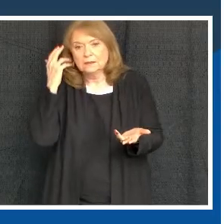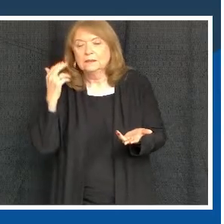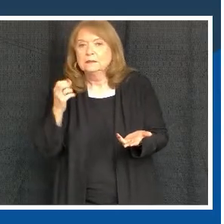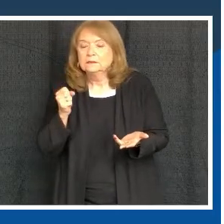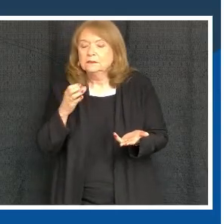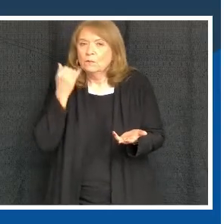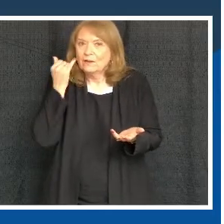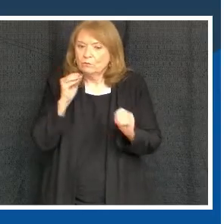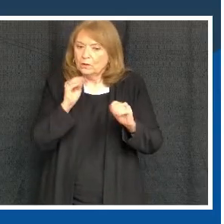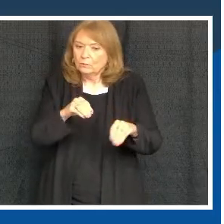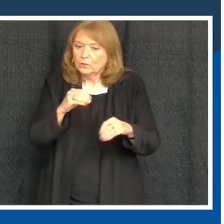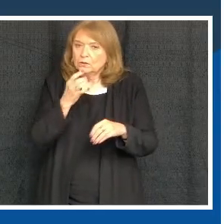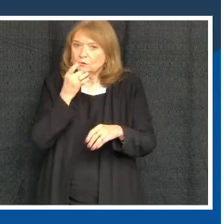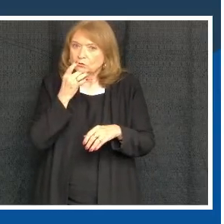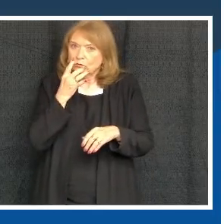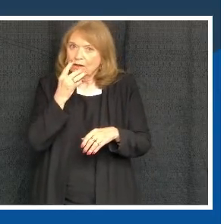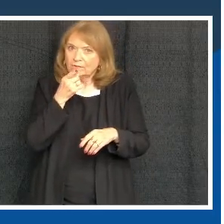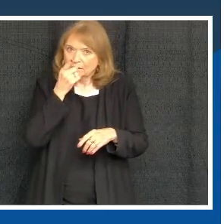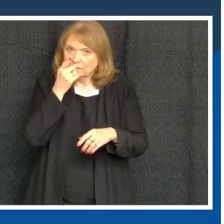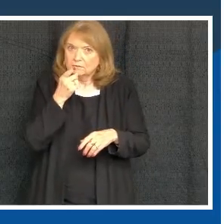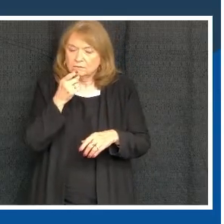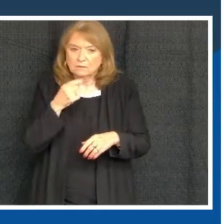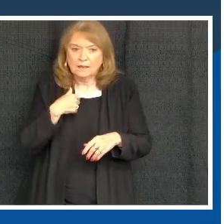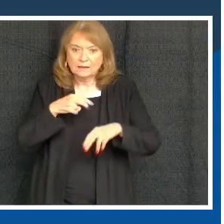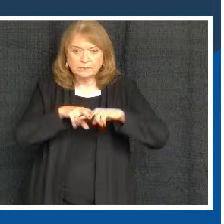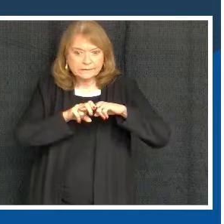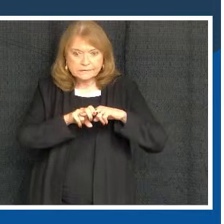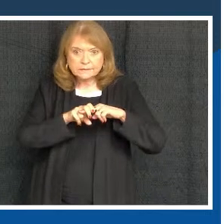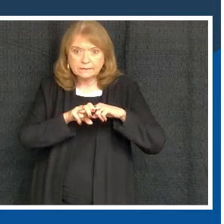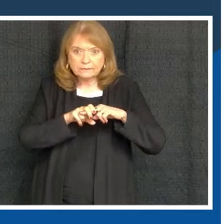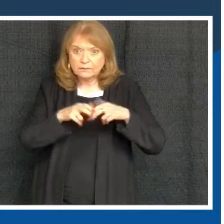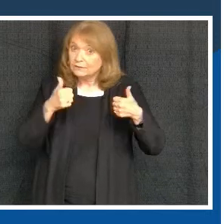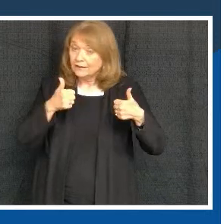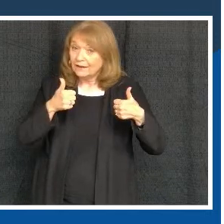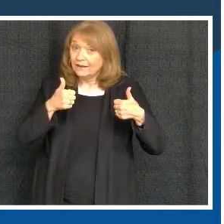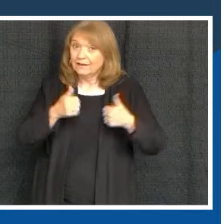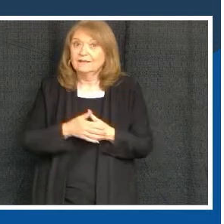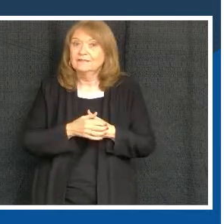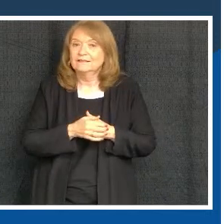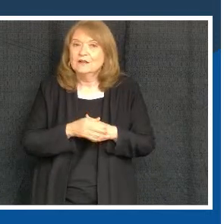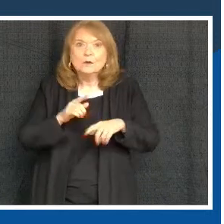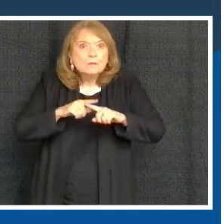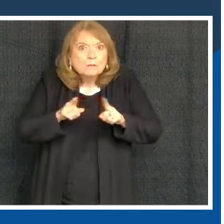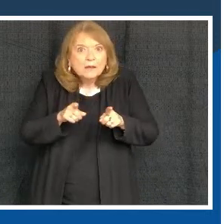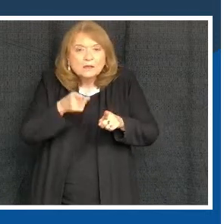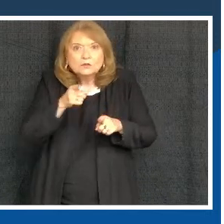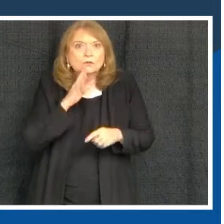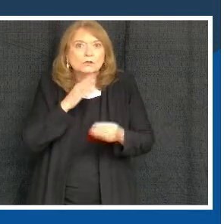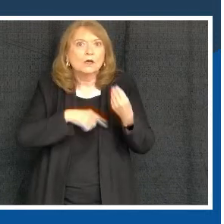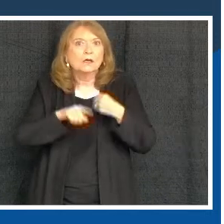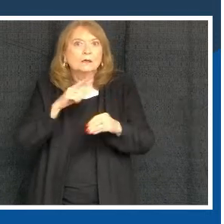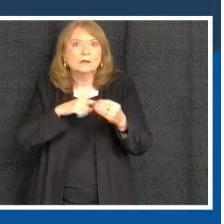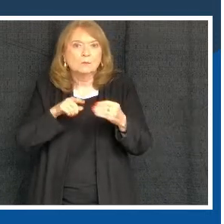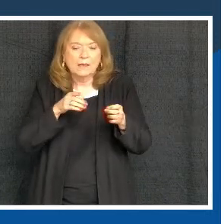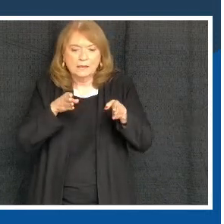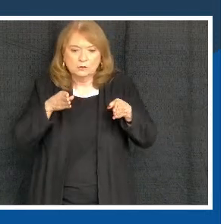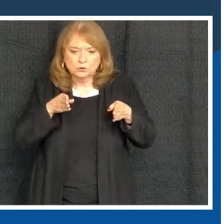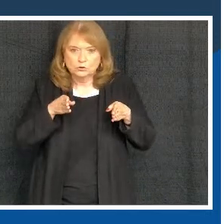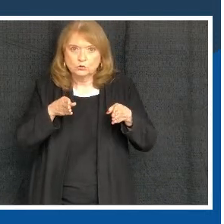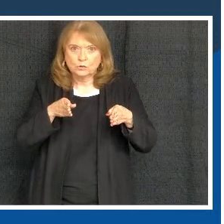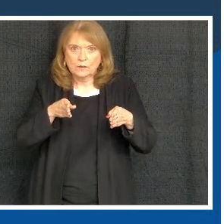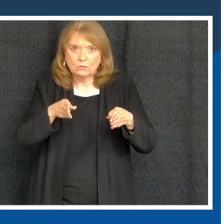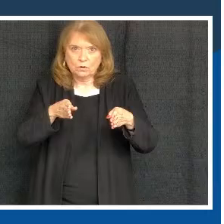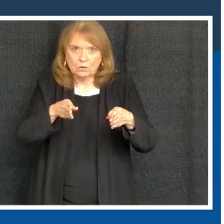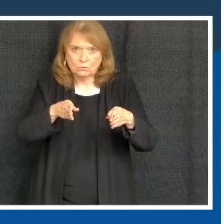If we put a traffic signal there, I'd be sitting there going thumbs up. But you're talking about a straight stretch